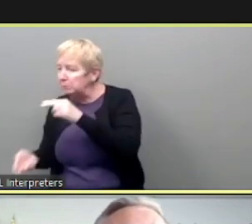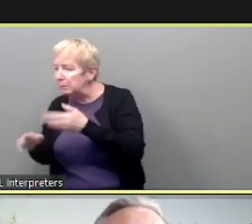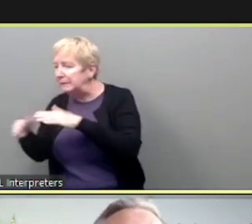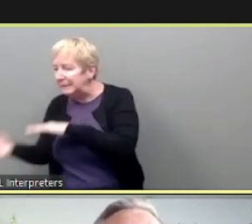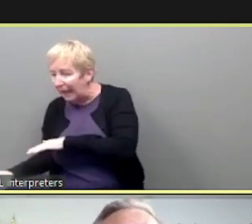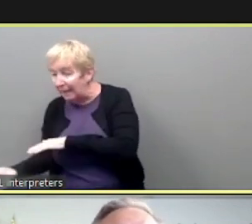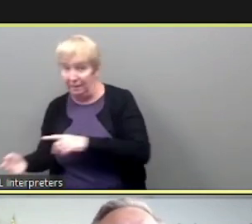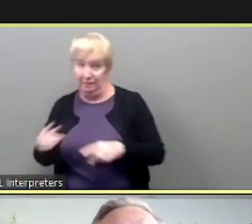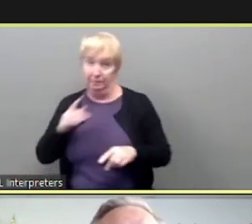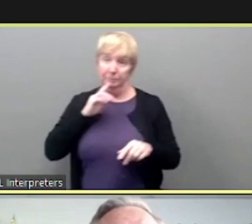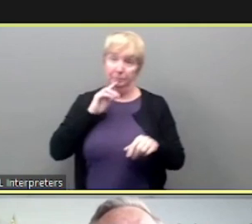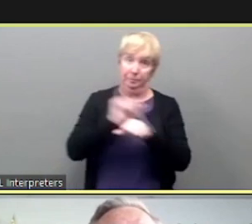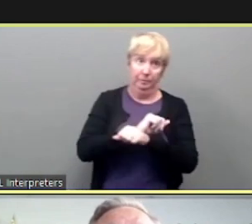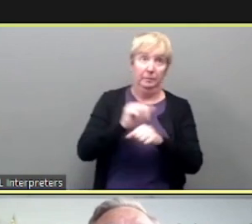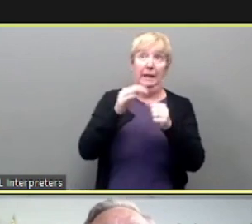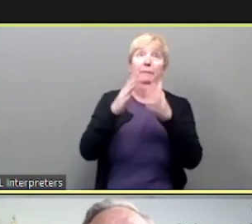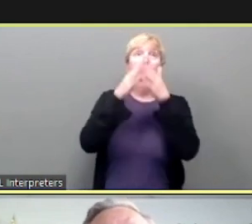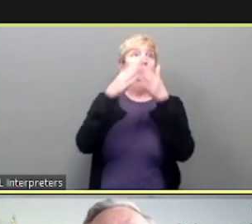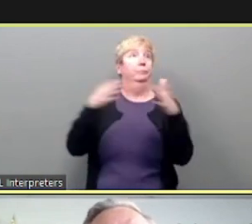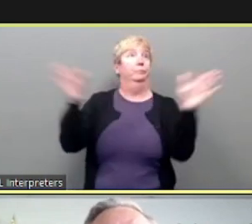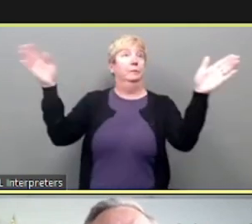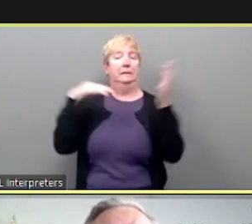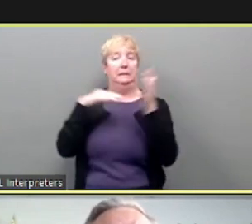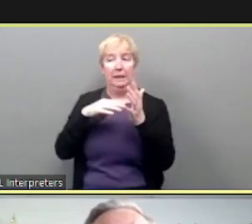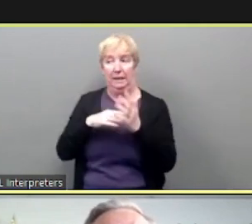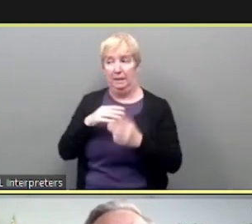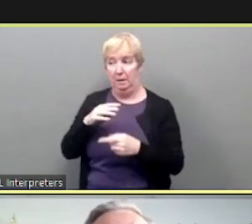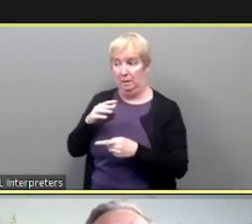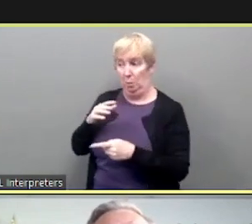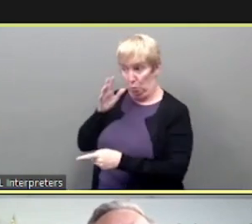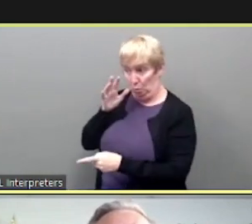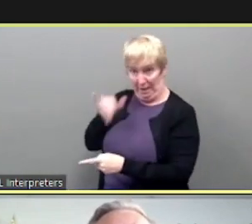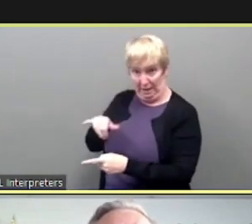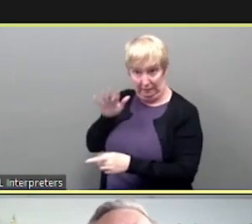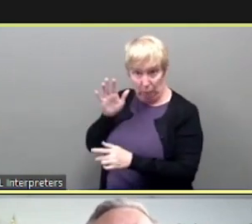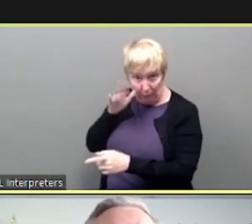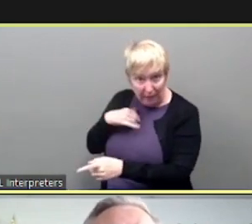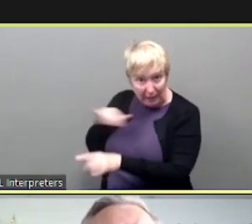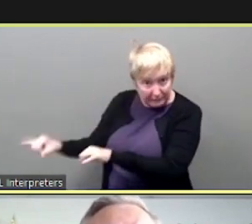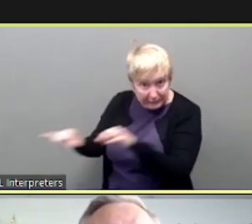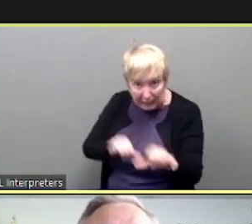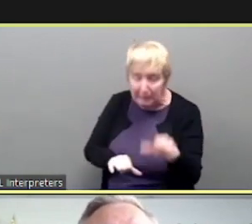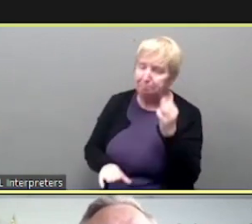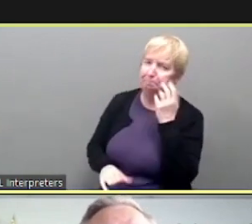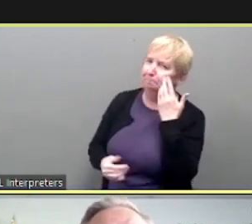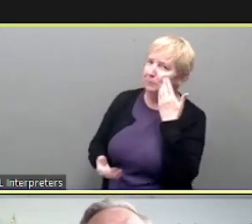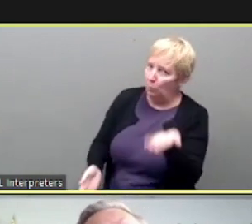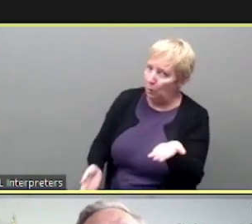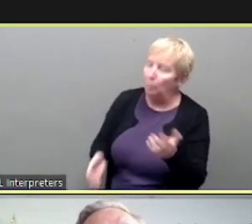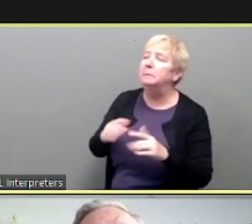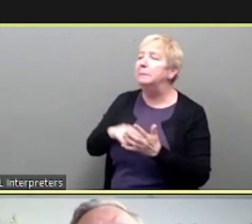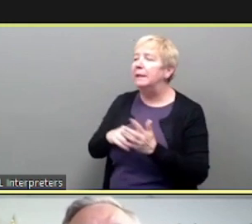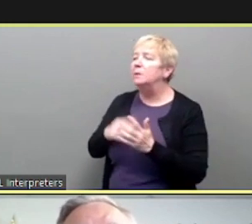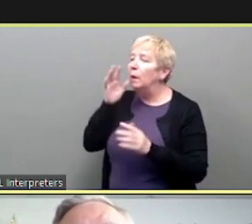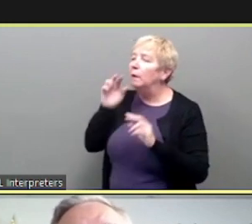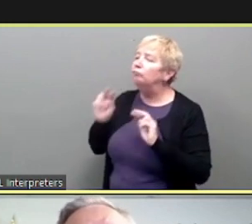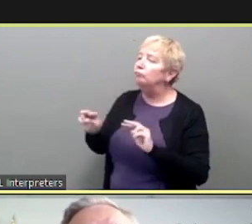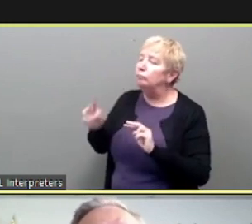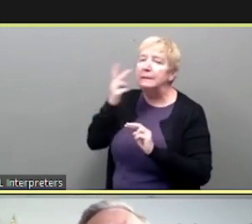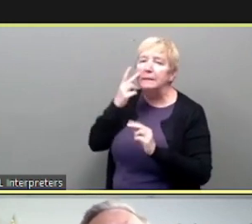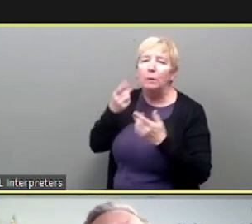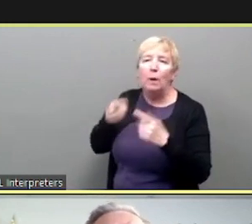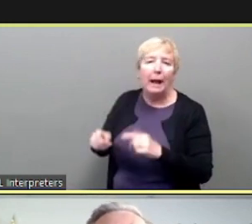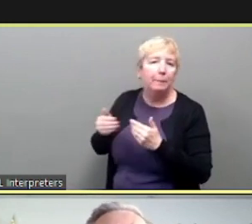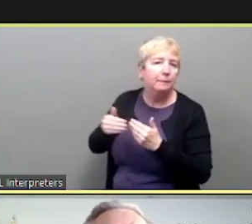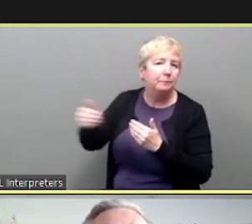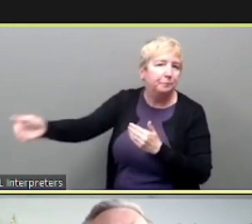that in the large group. So we're a ways away here in New Mexico from serious consideration of recommending this drug